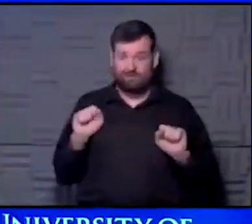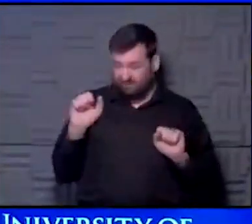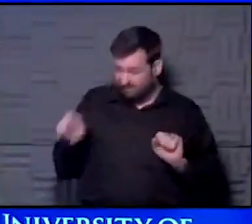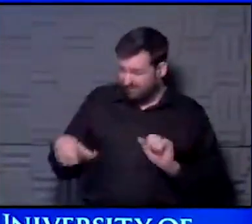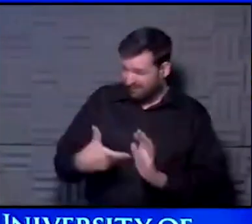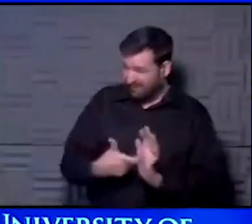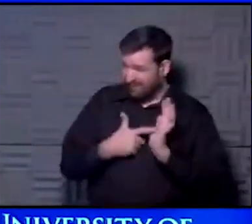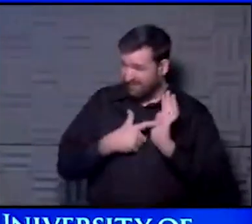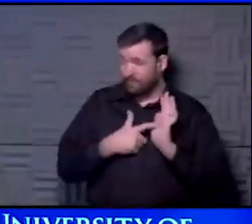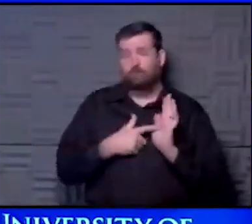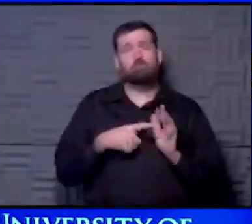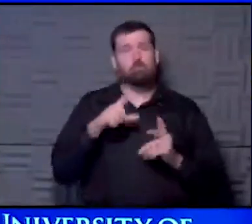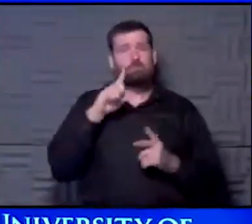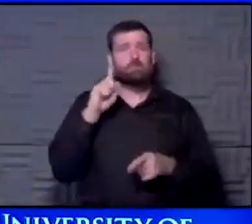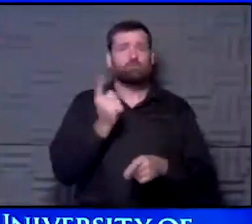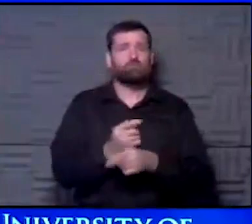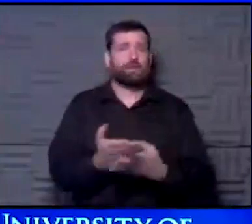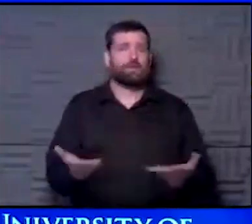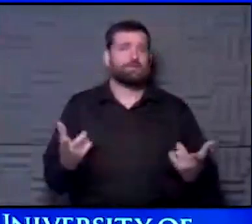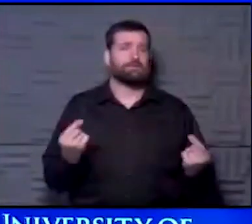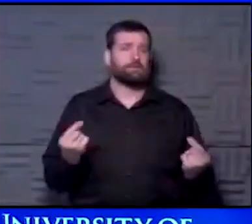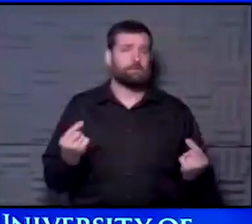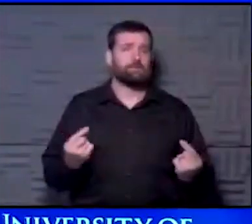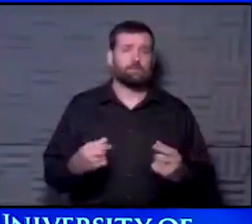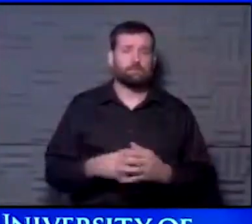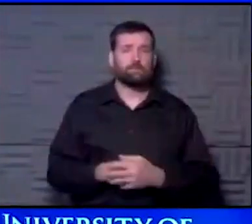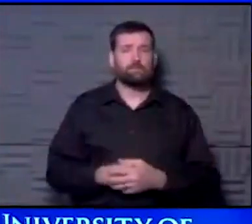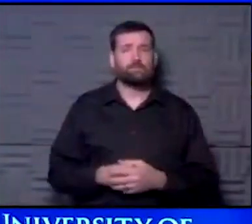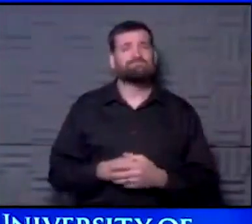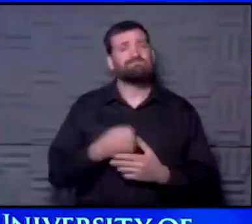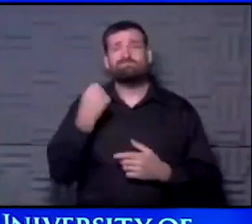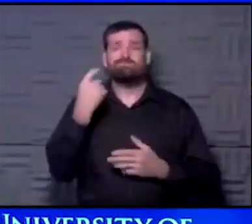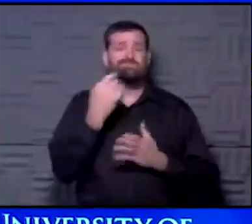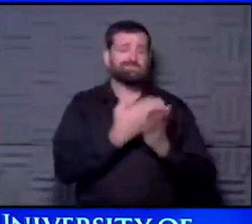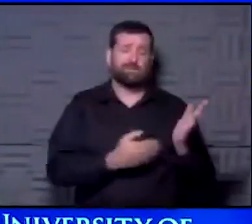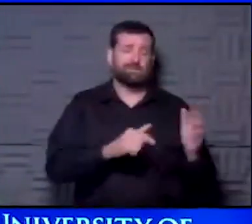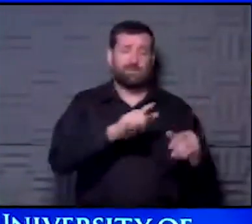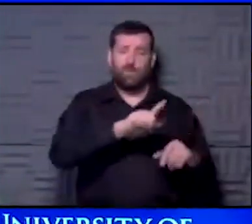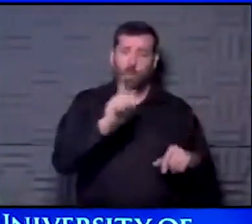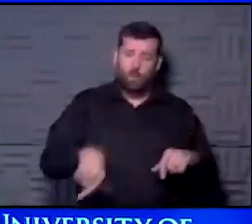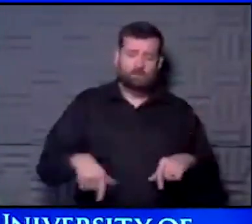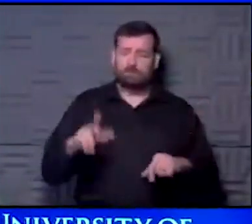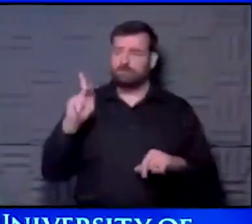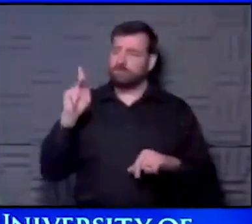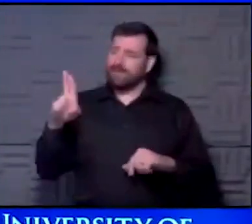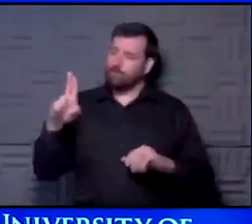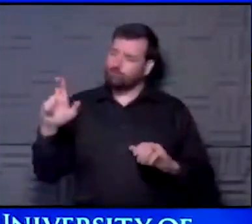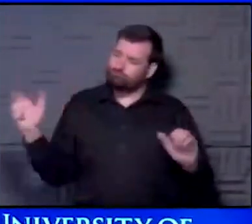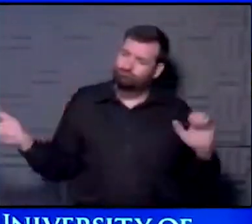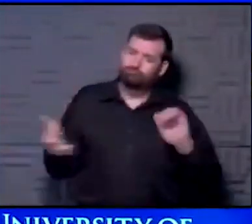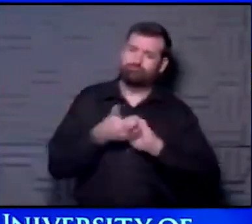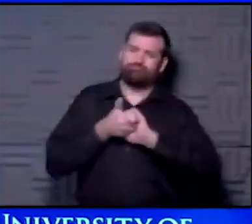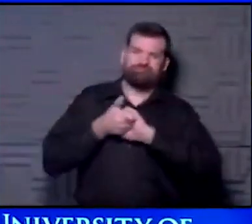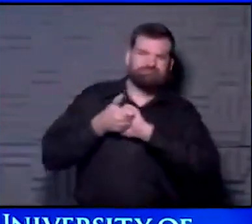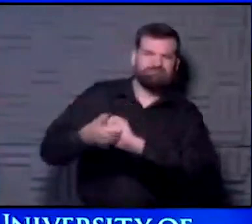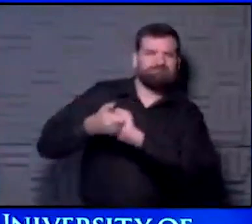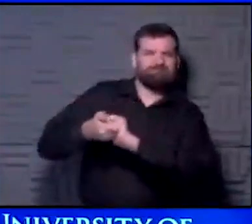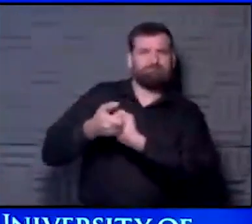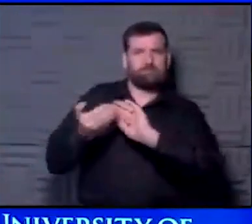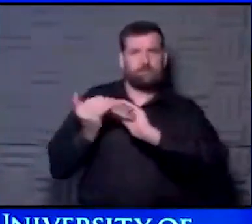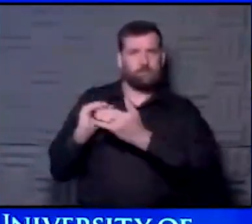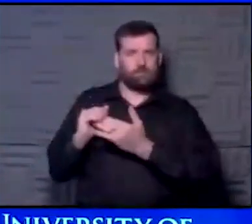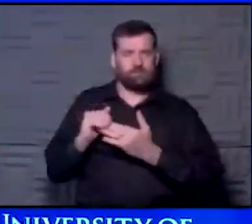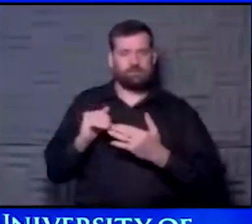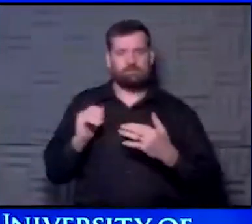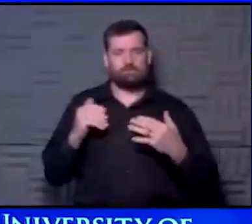necessary? And I think it was the right thing to do. Part of it is, Lawrence and KU are an intertwined community. If you think of it as an